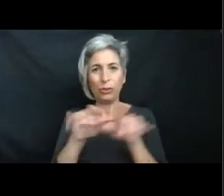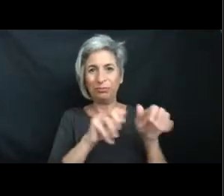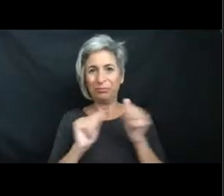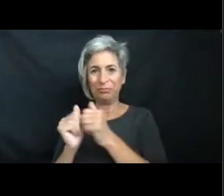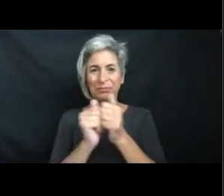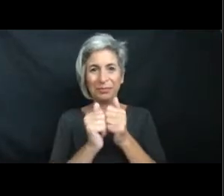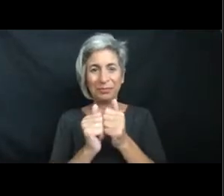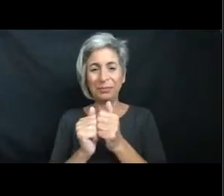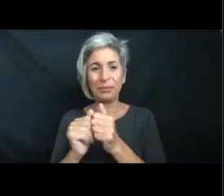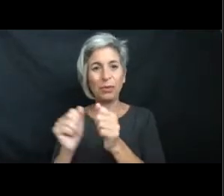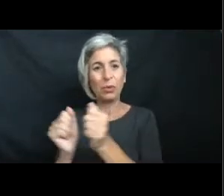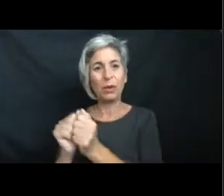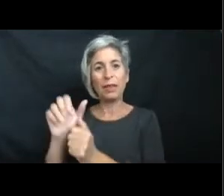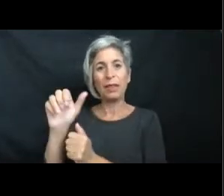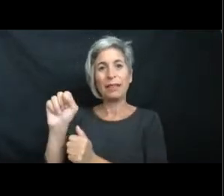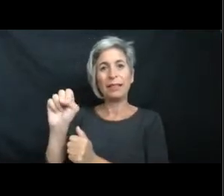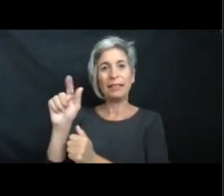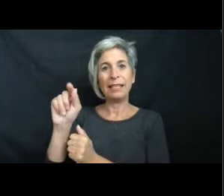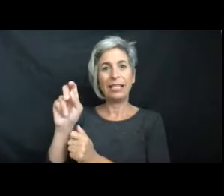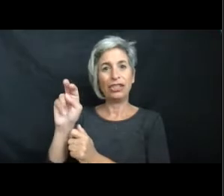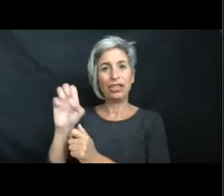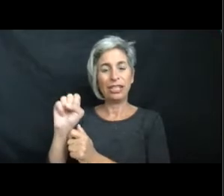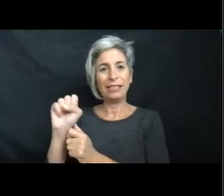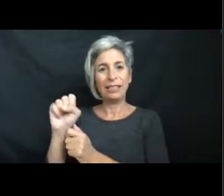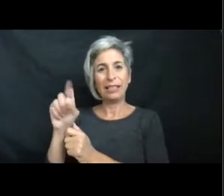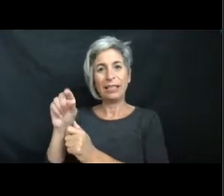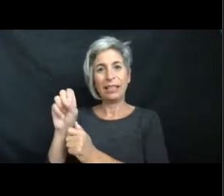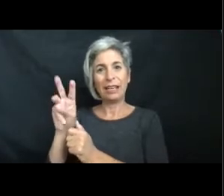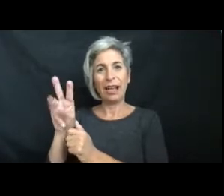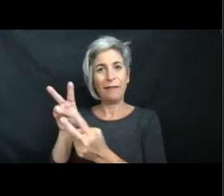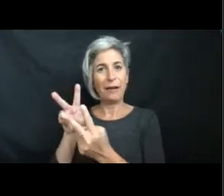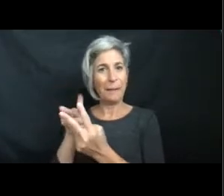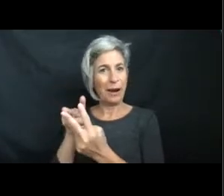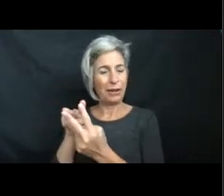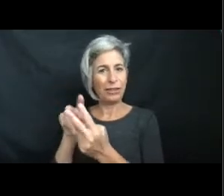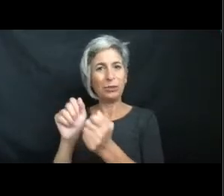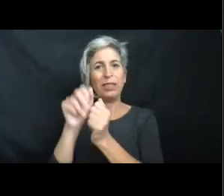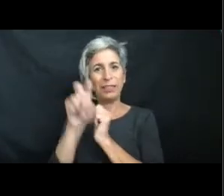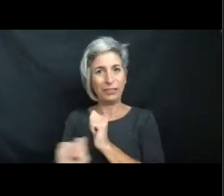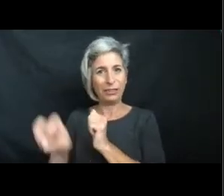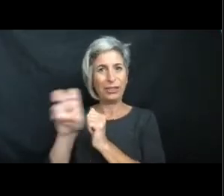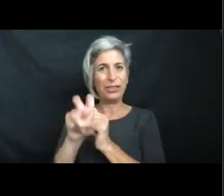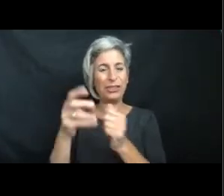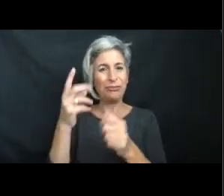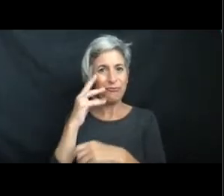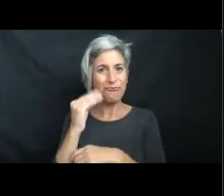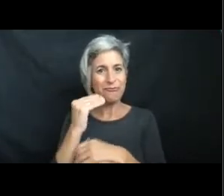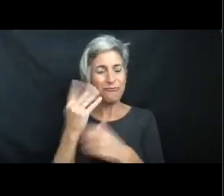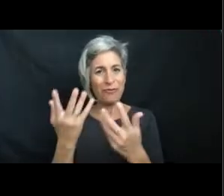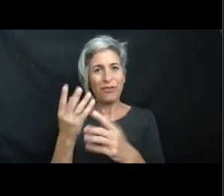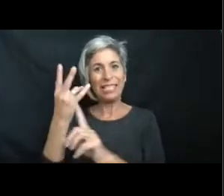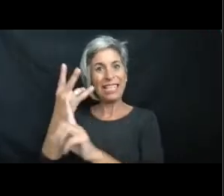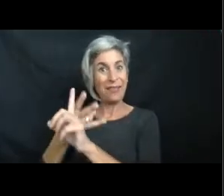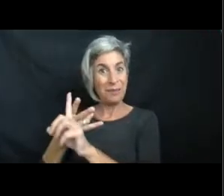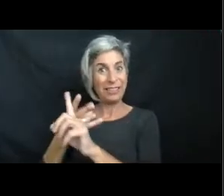our SagesGov partners who have been with us along this journey for the past 7 months or